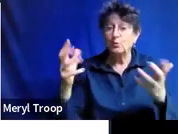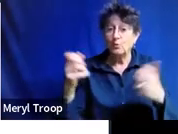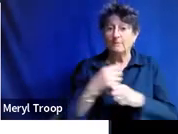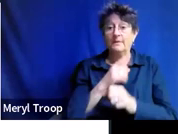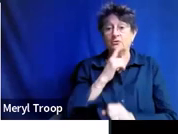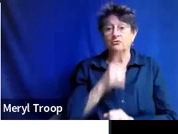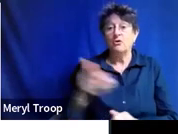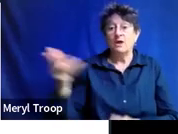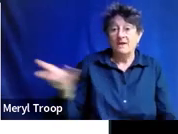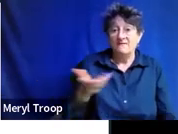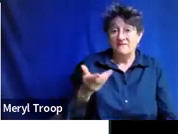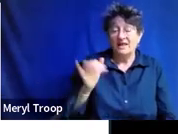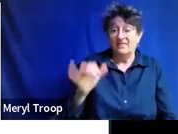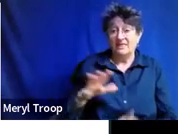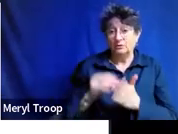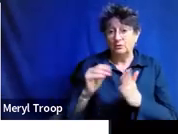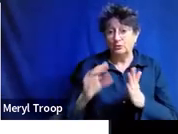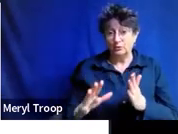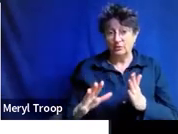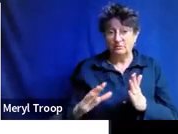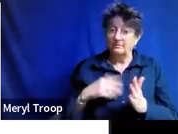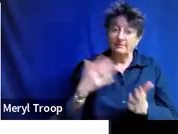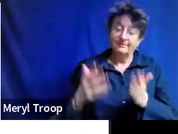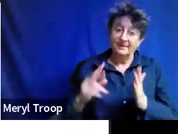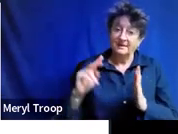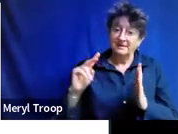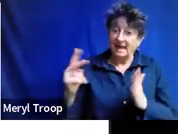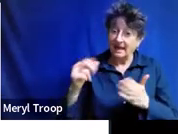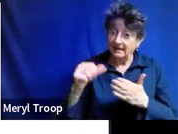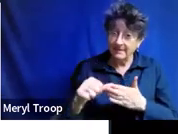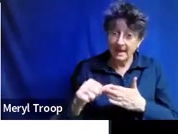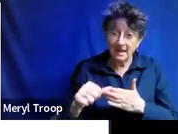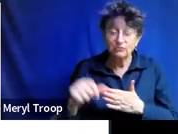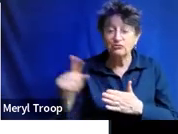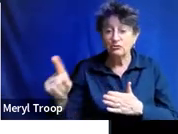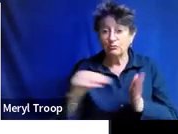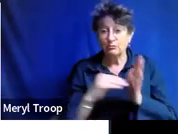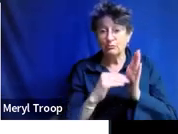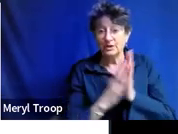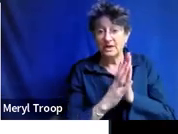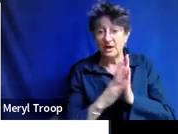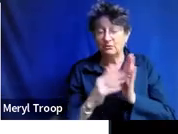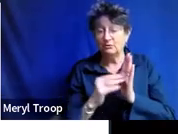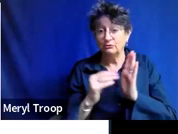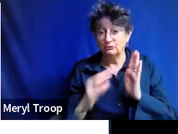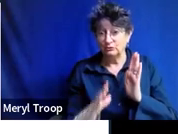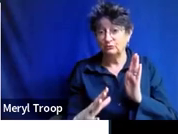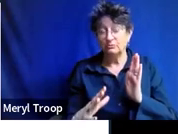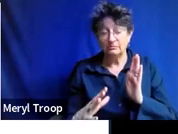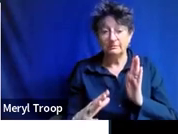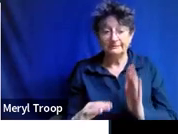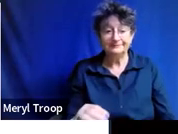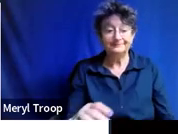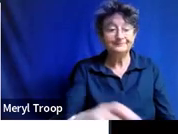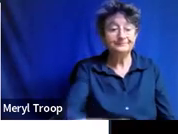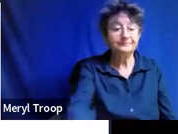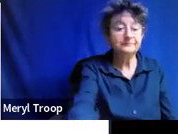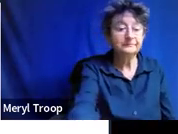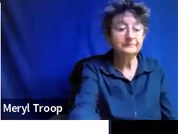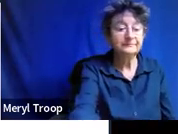on the bottom half or the second page of the advanced written notice where you put in the student and their name.